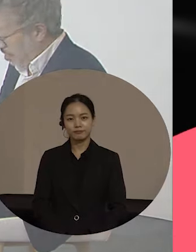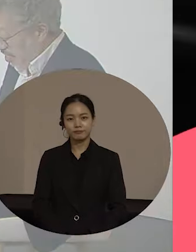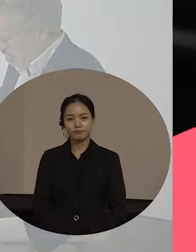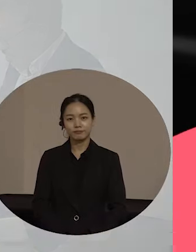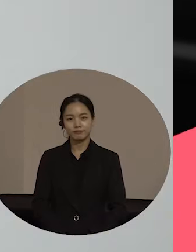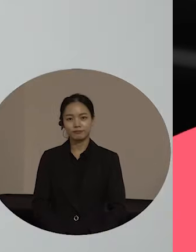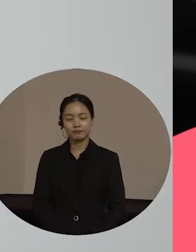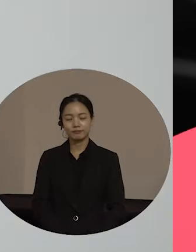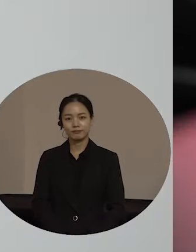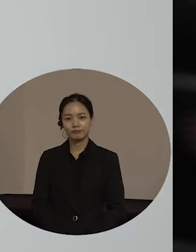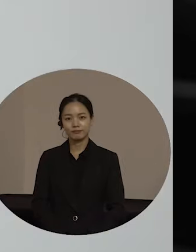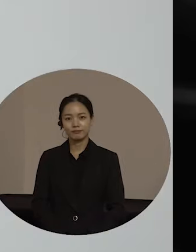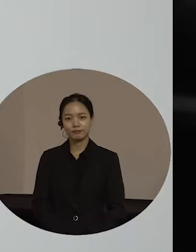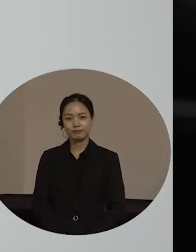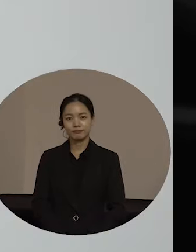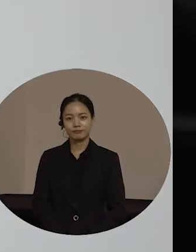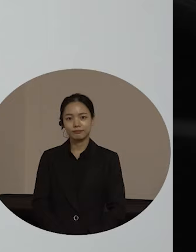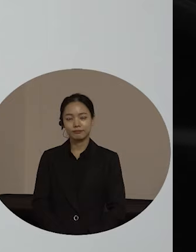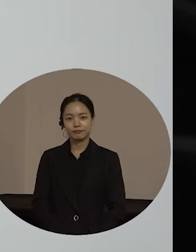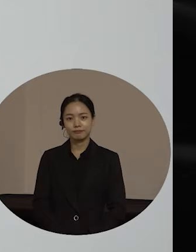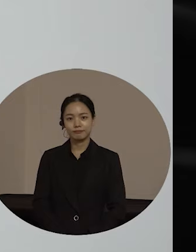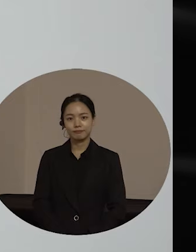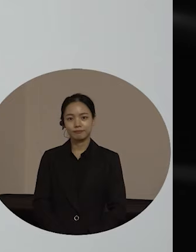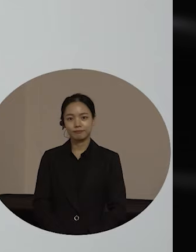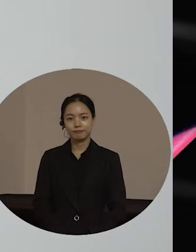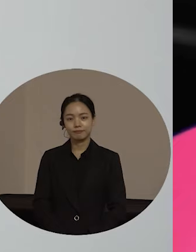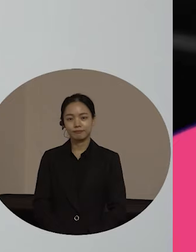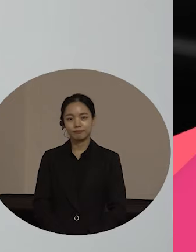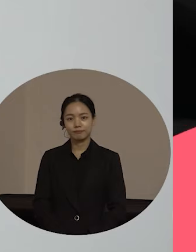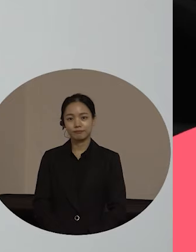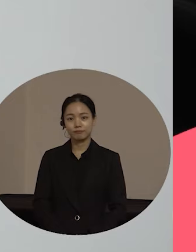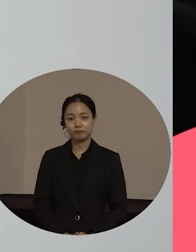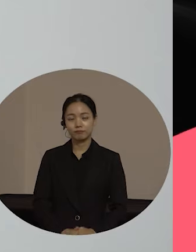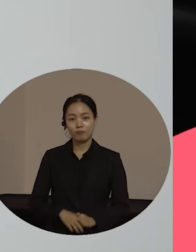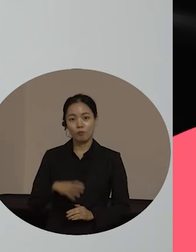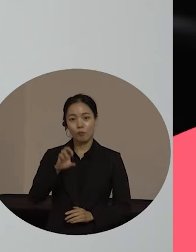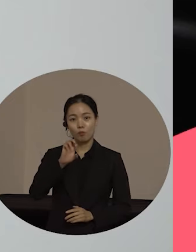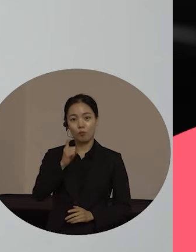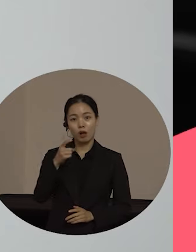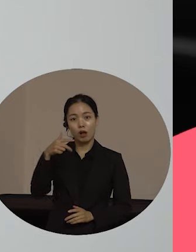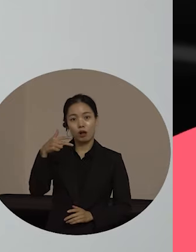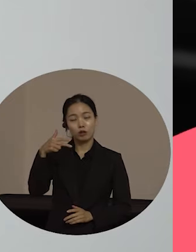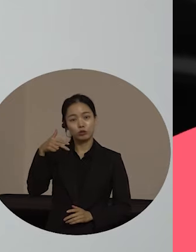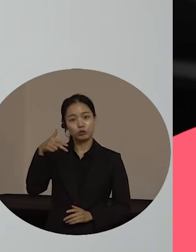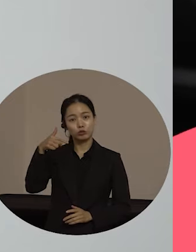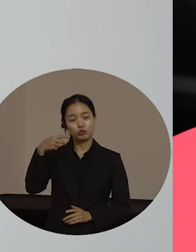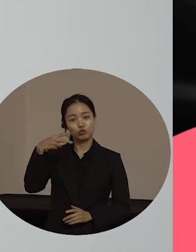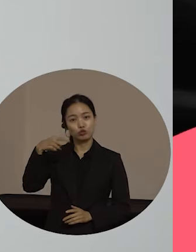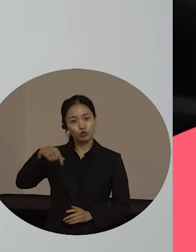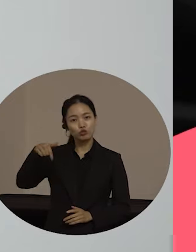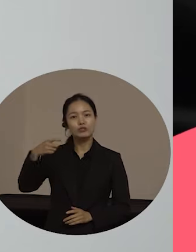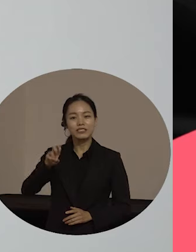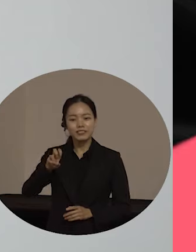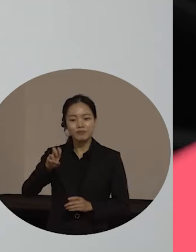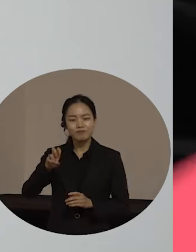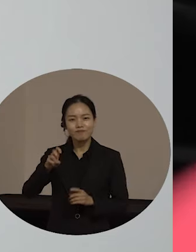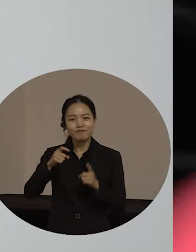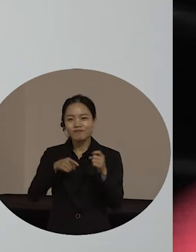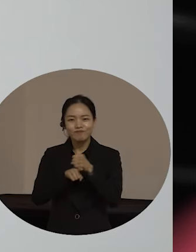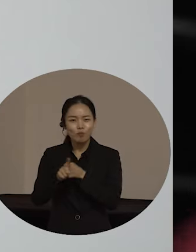The Baran Hor is the national music of the Mongolia. So as